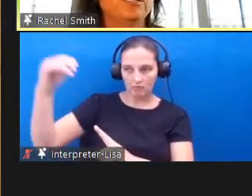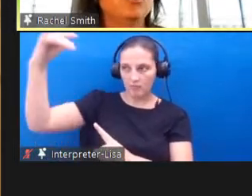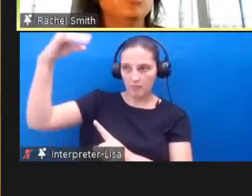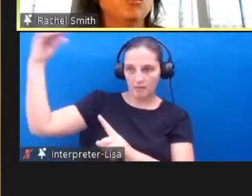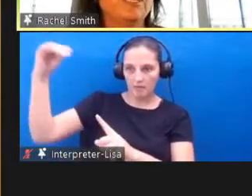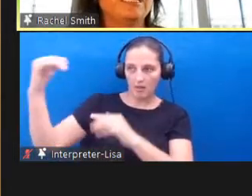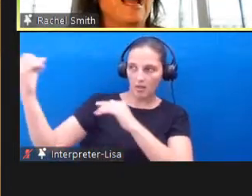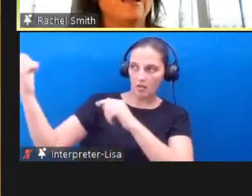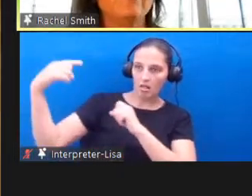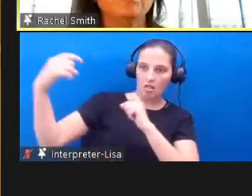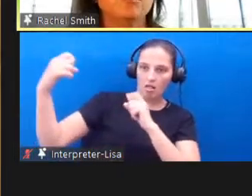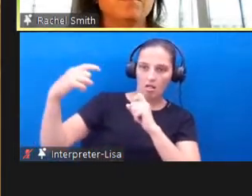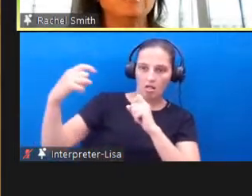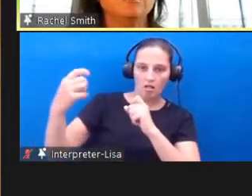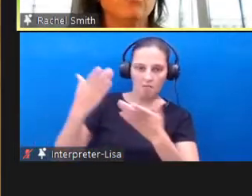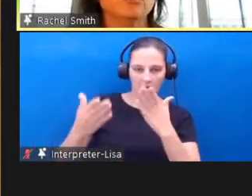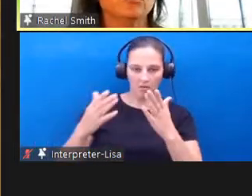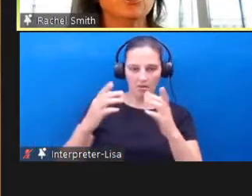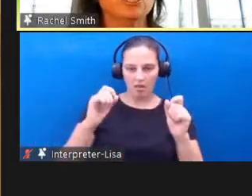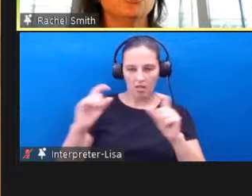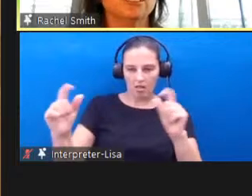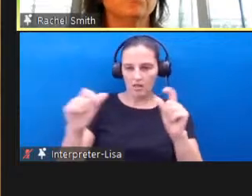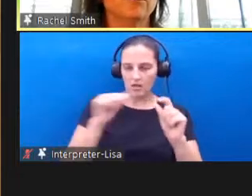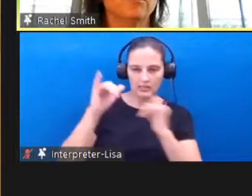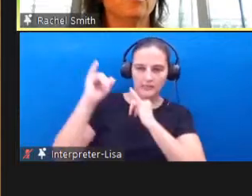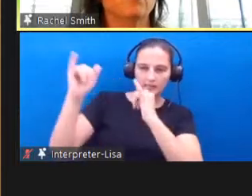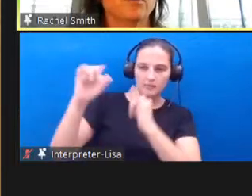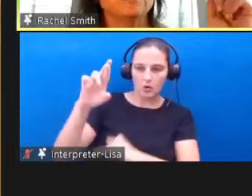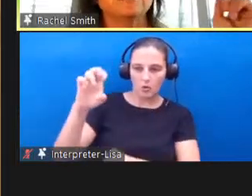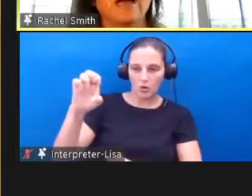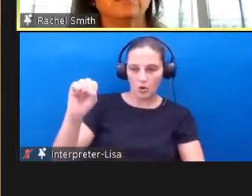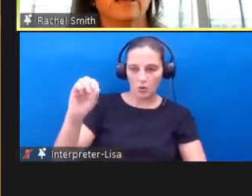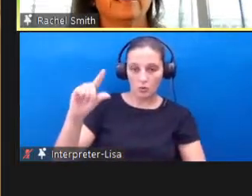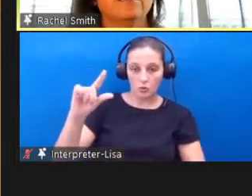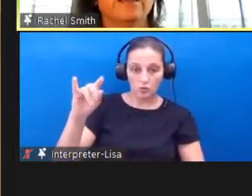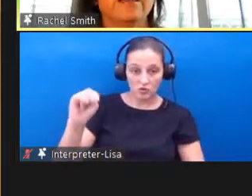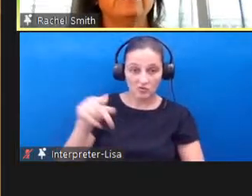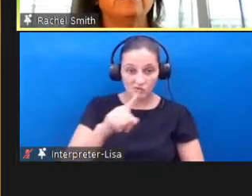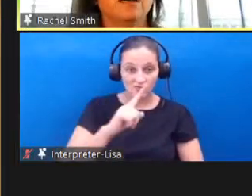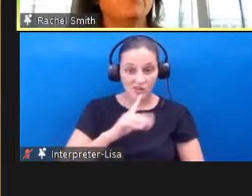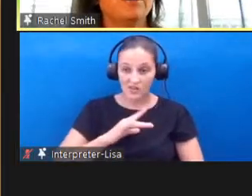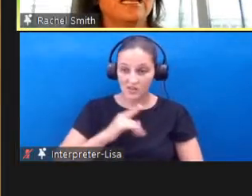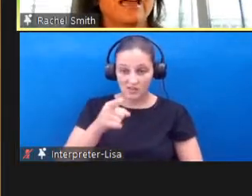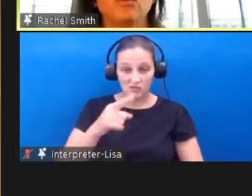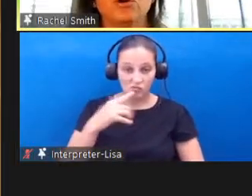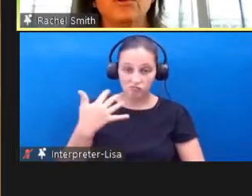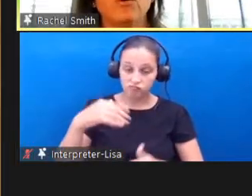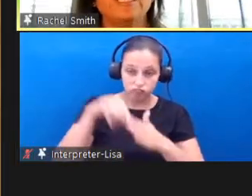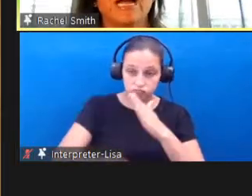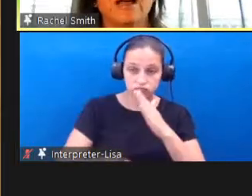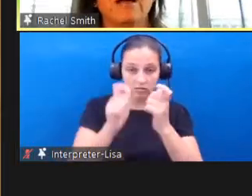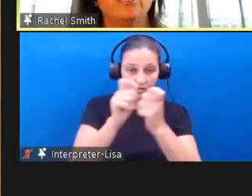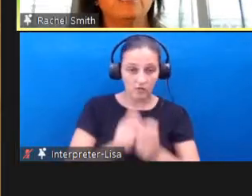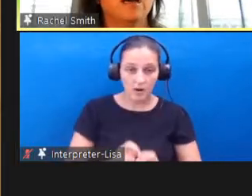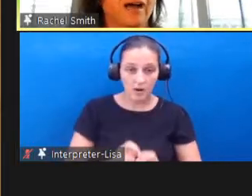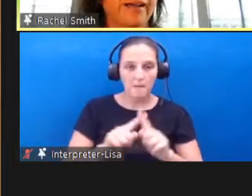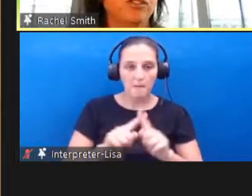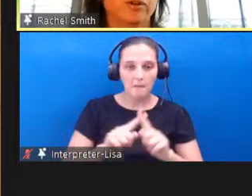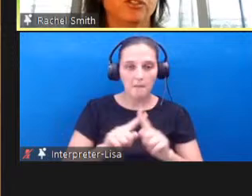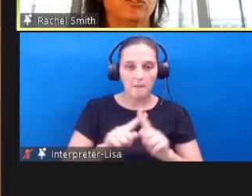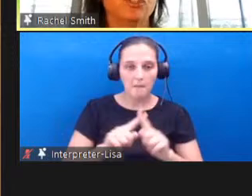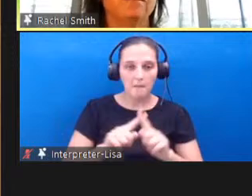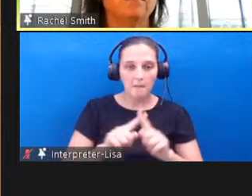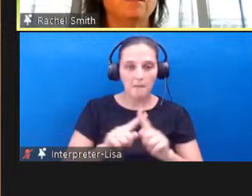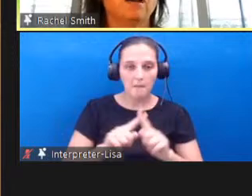So we can have this amazing resolution just from a remote satellite. And but again, we don't always have the